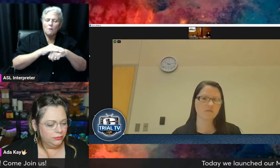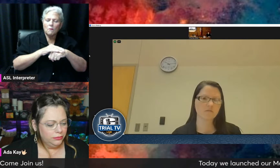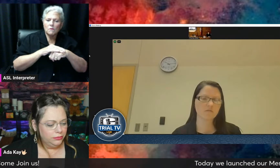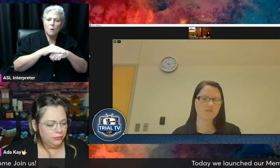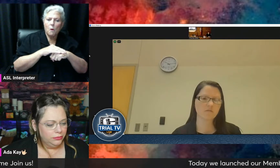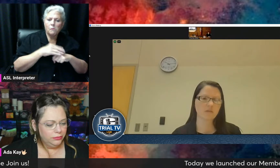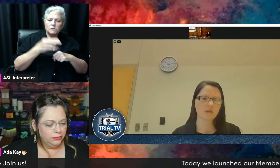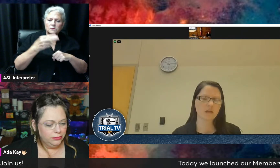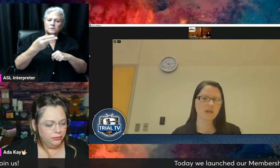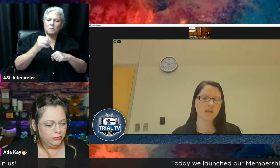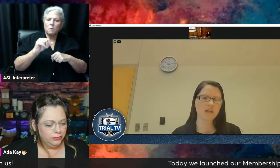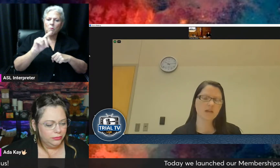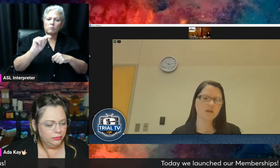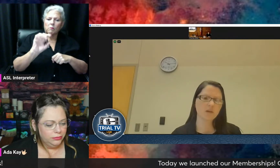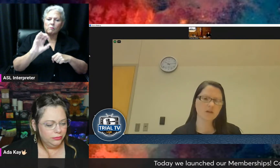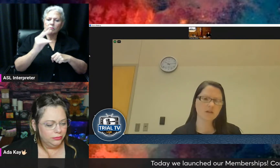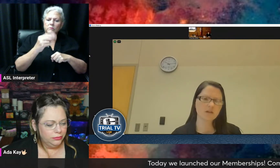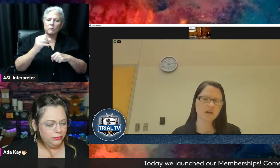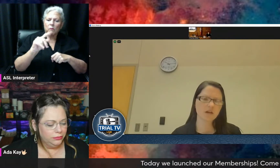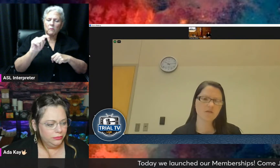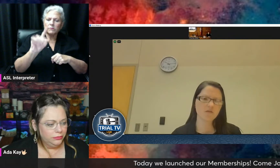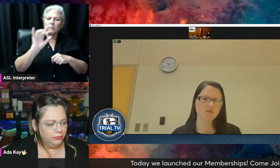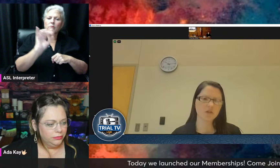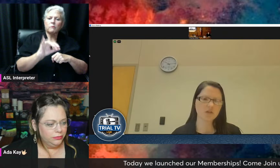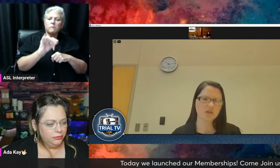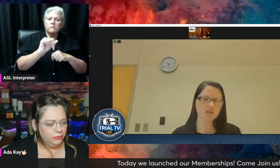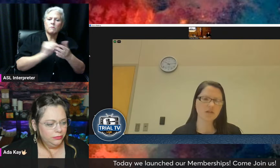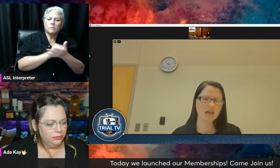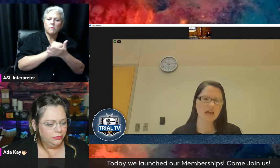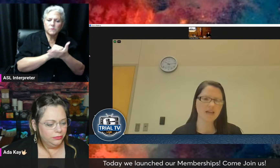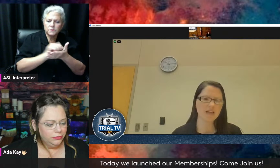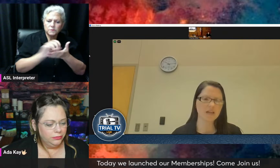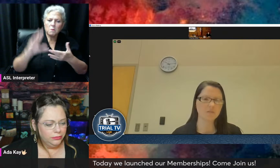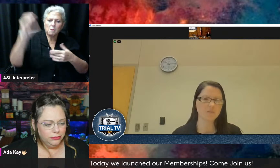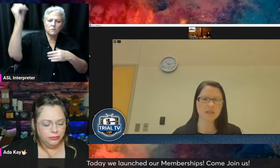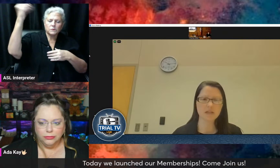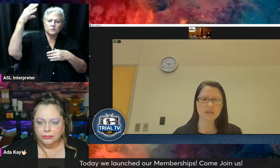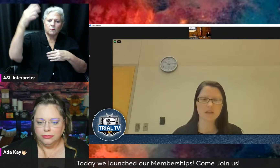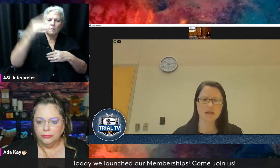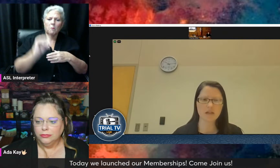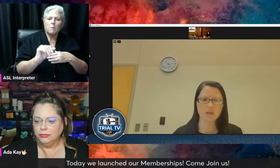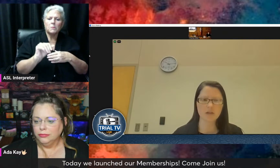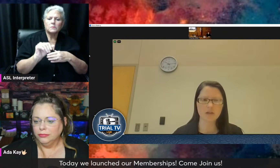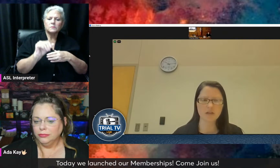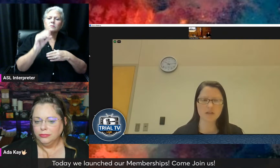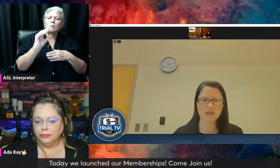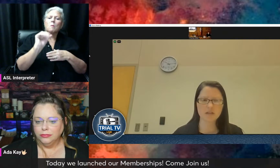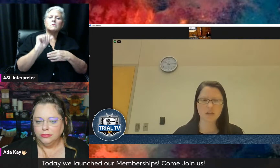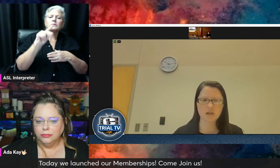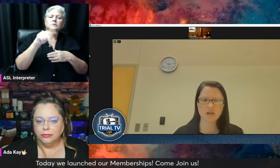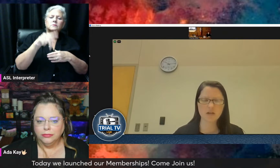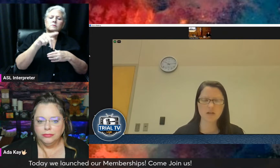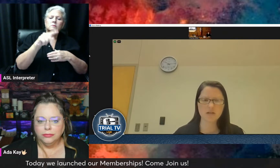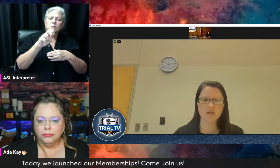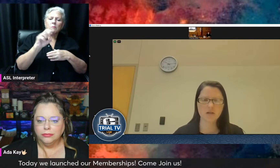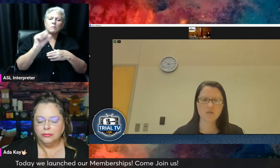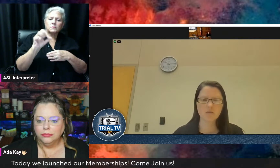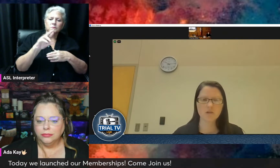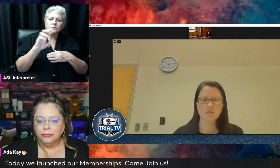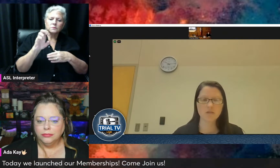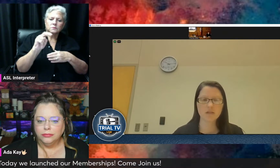showered? The appearance of the ridges had a beading-like appearance in some